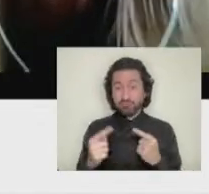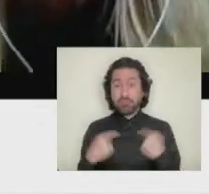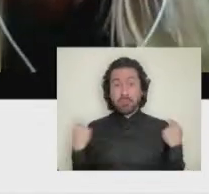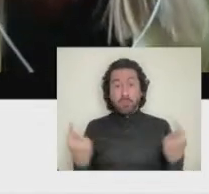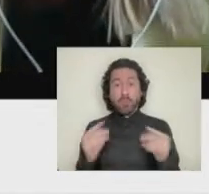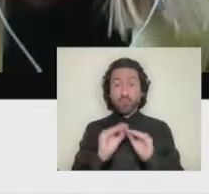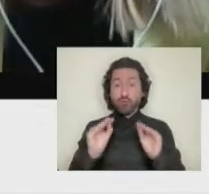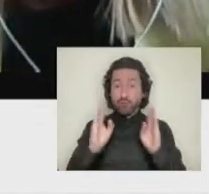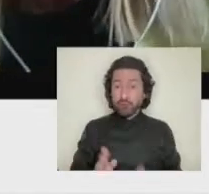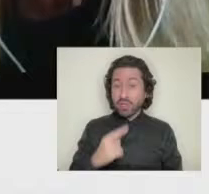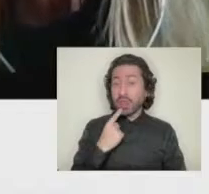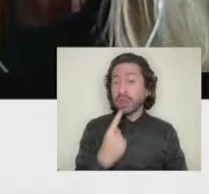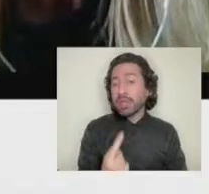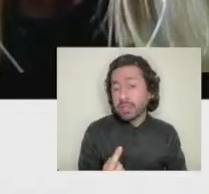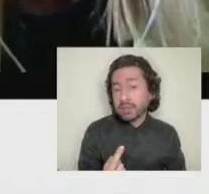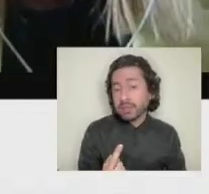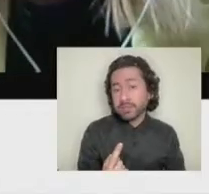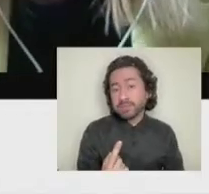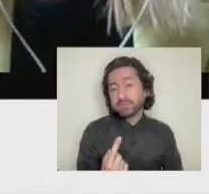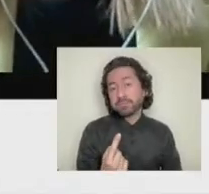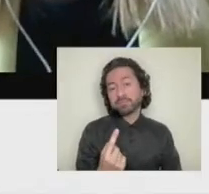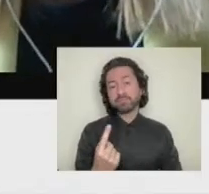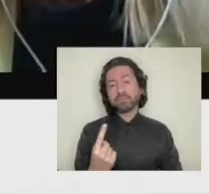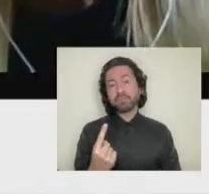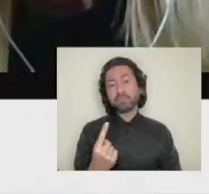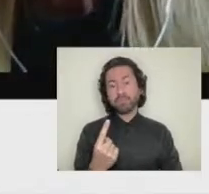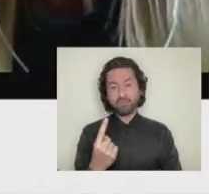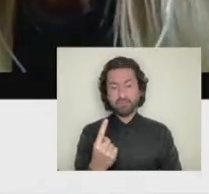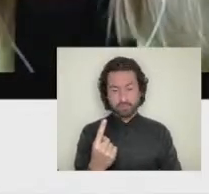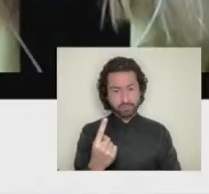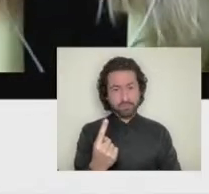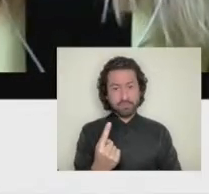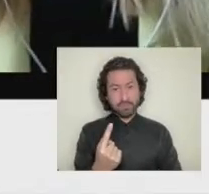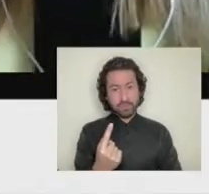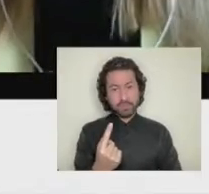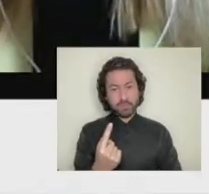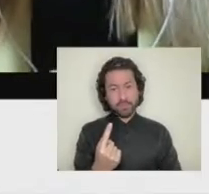we teachers talk a lot about